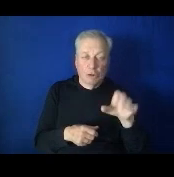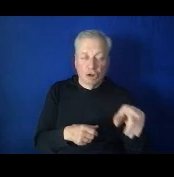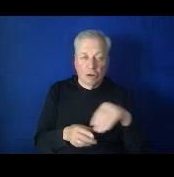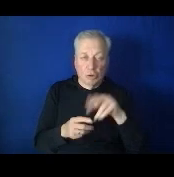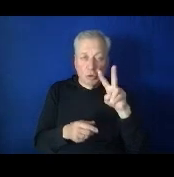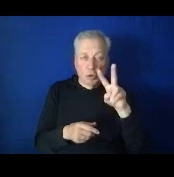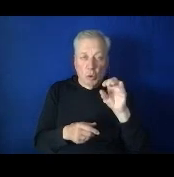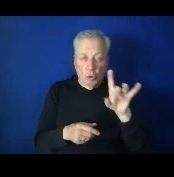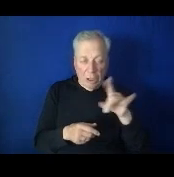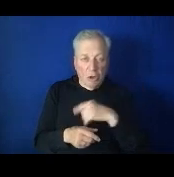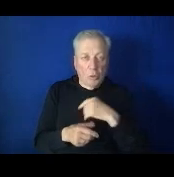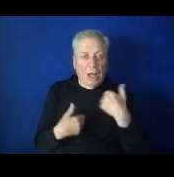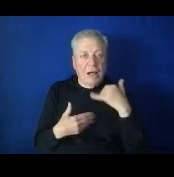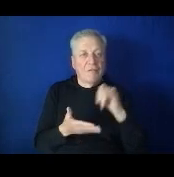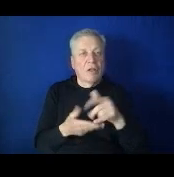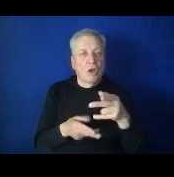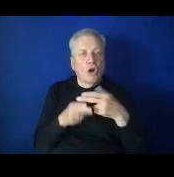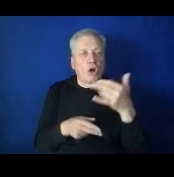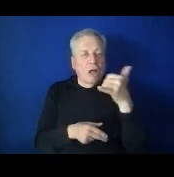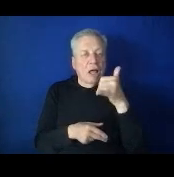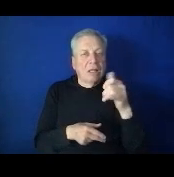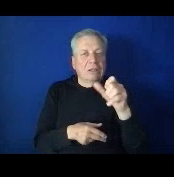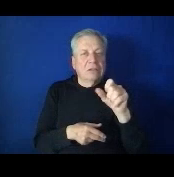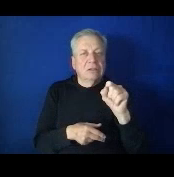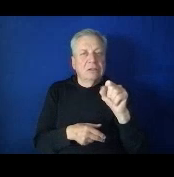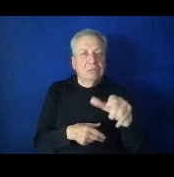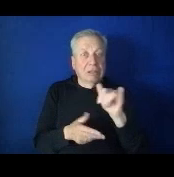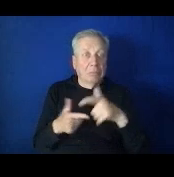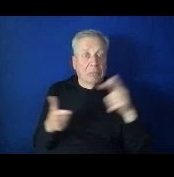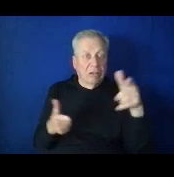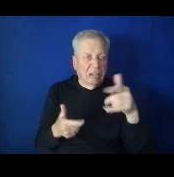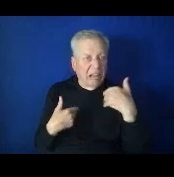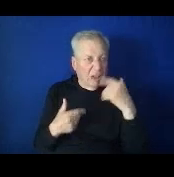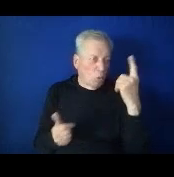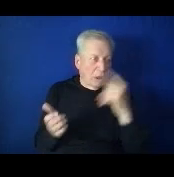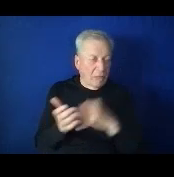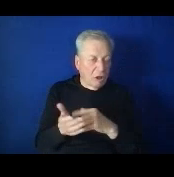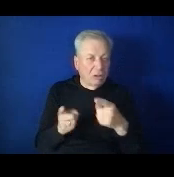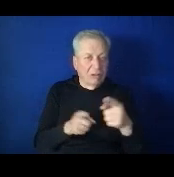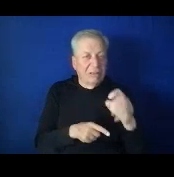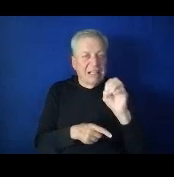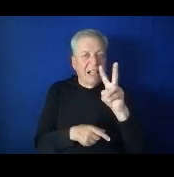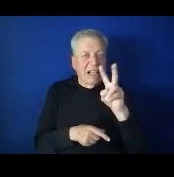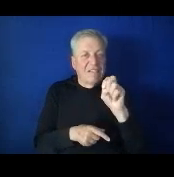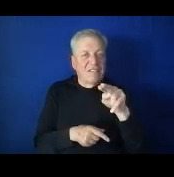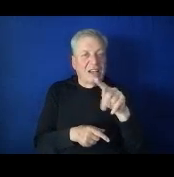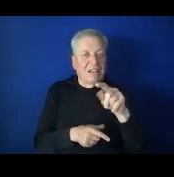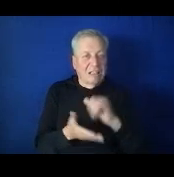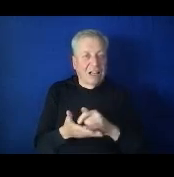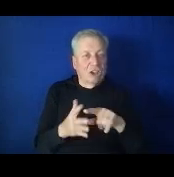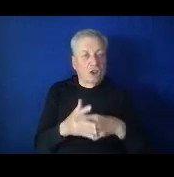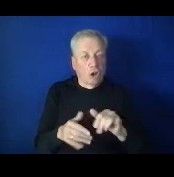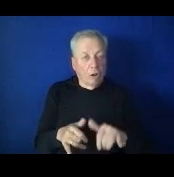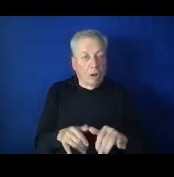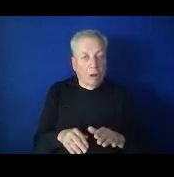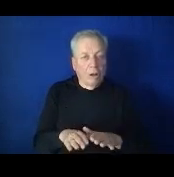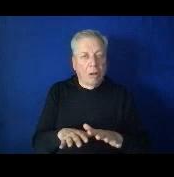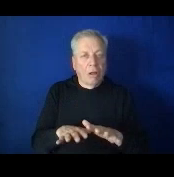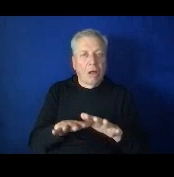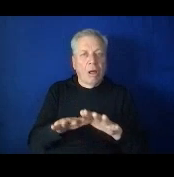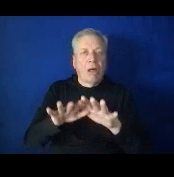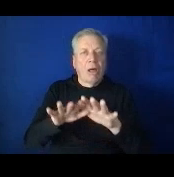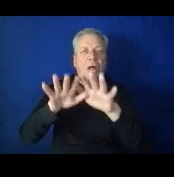we have this one. We call this the Yellowstone Lake Swarm. This is a pretty big swarm. It had about 1,000 events, and it started down here and slowly migrated to the